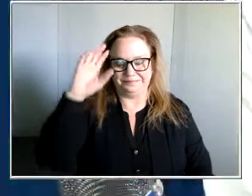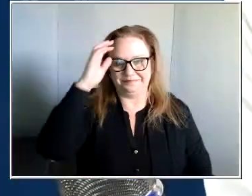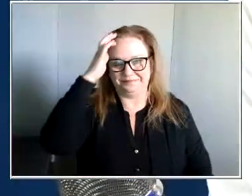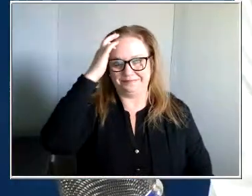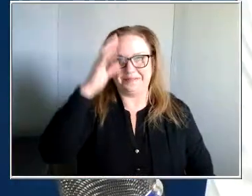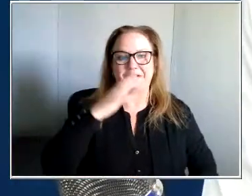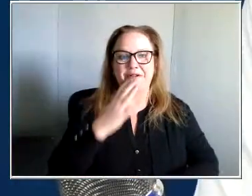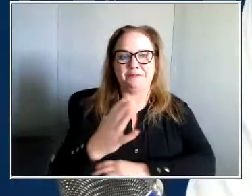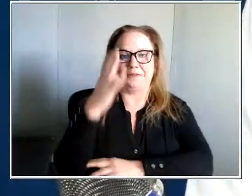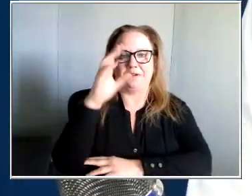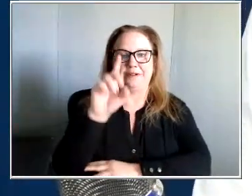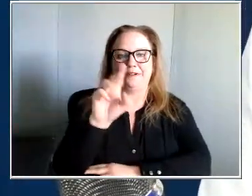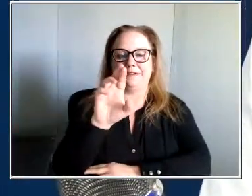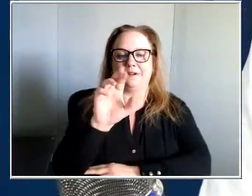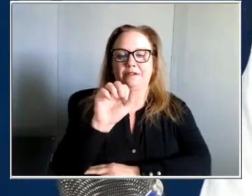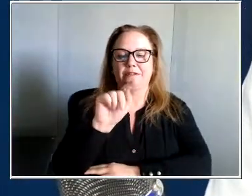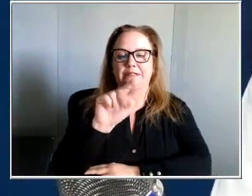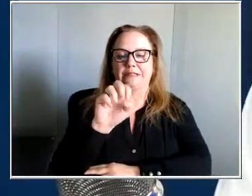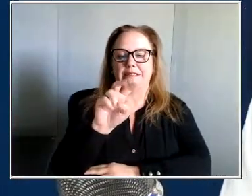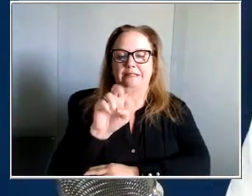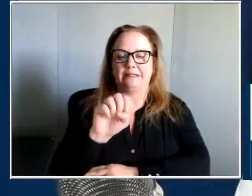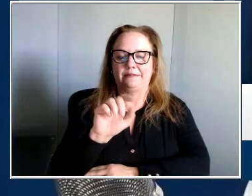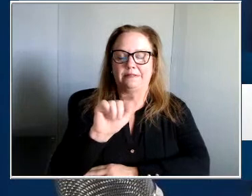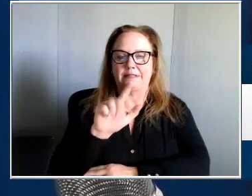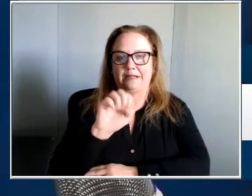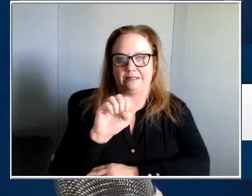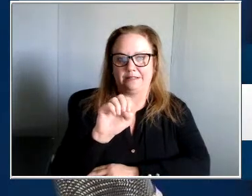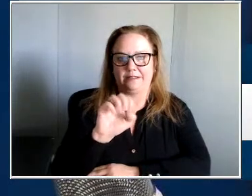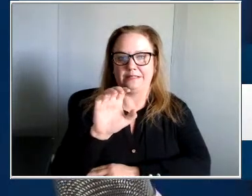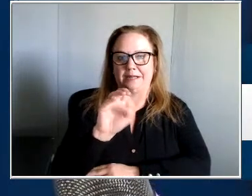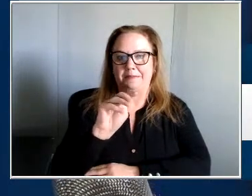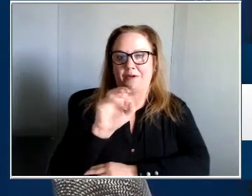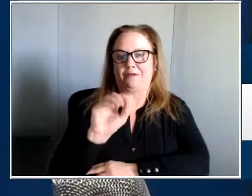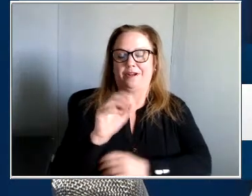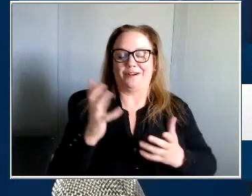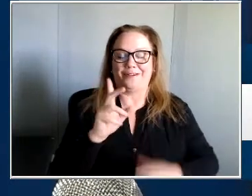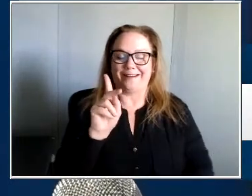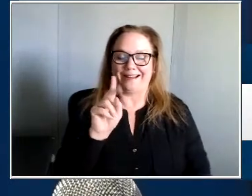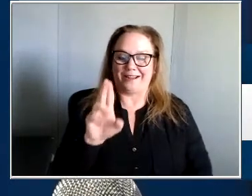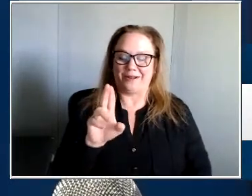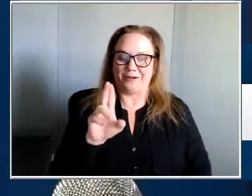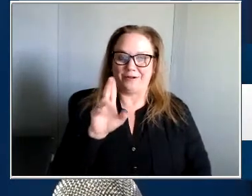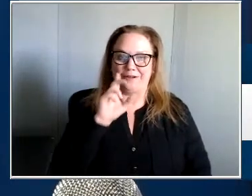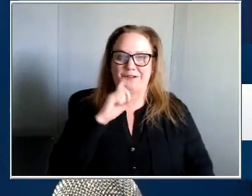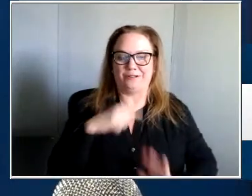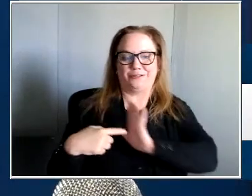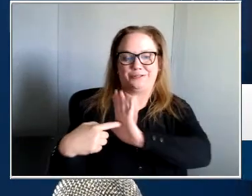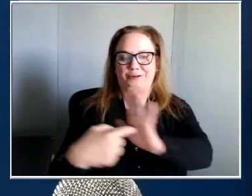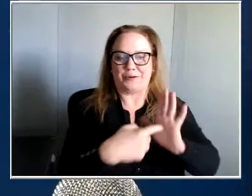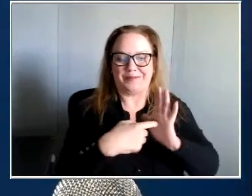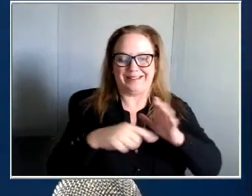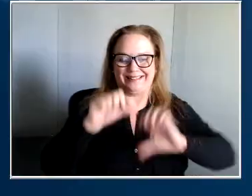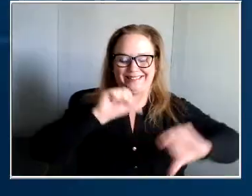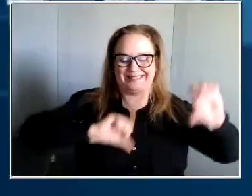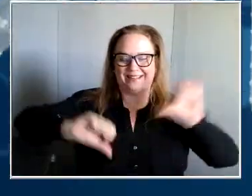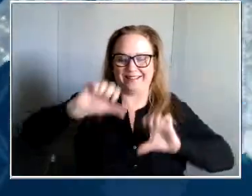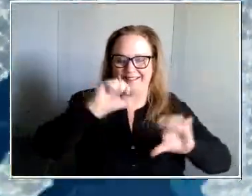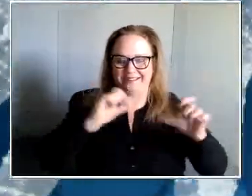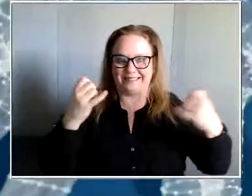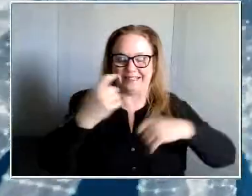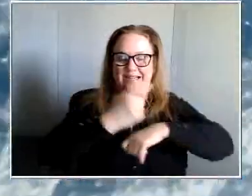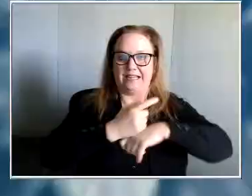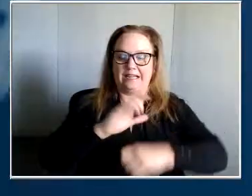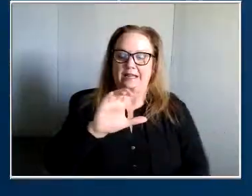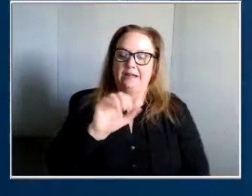Hey, good morning. I'm Dr. Steve Stites, Chief Medical Officer here at the University of Kansas Health System. This is Show Me the Science. Cancer treatment